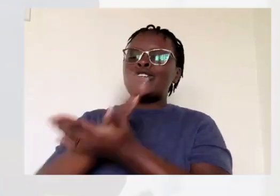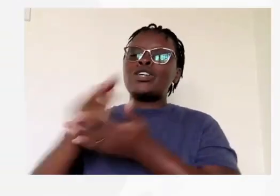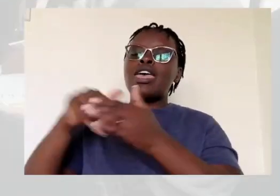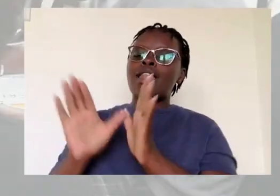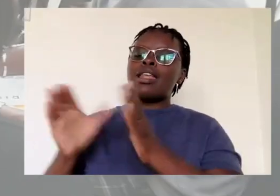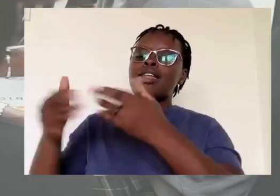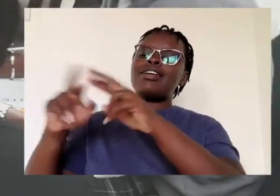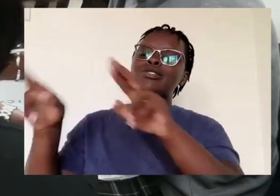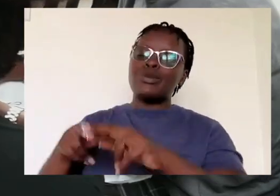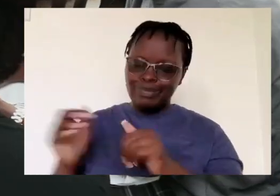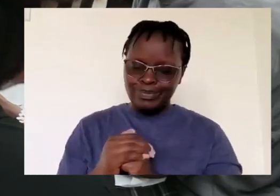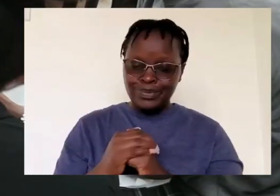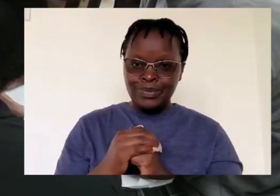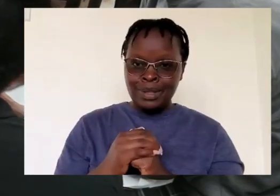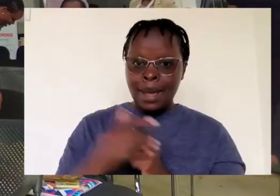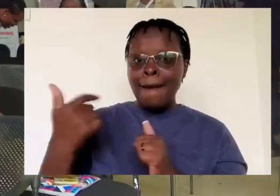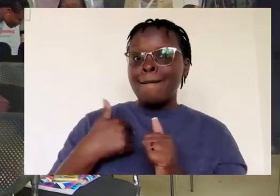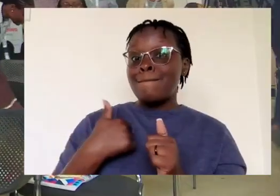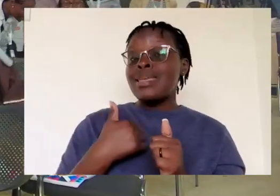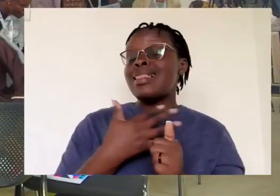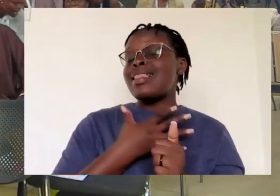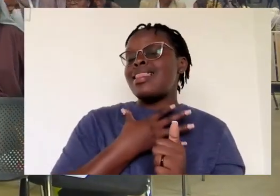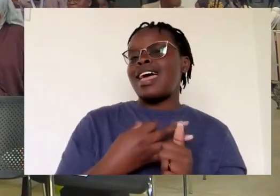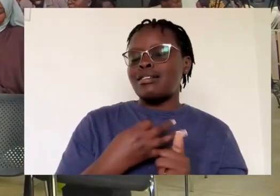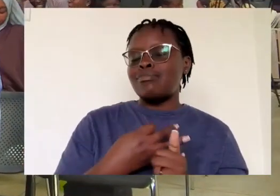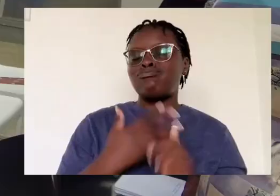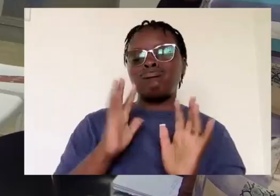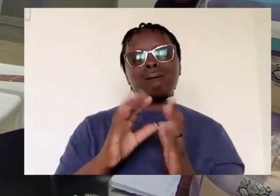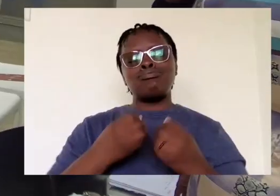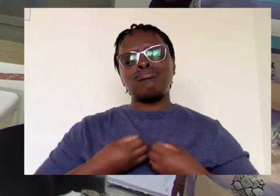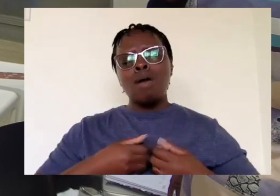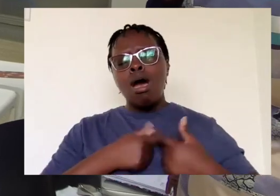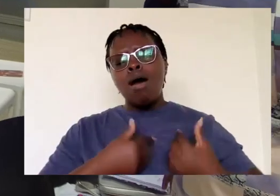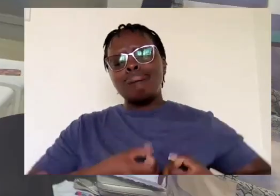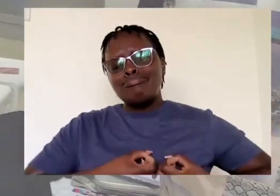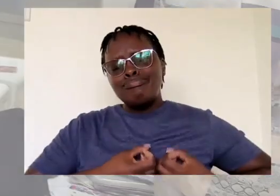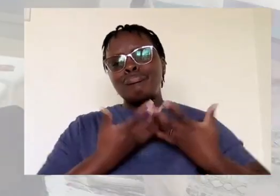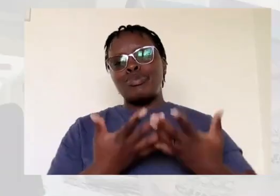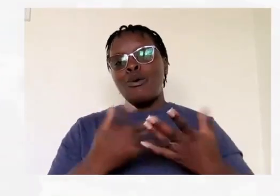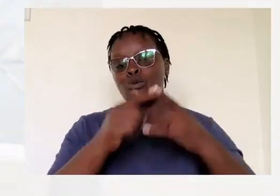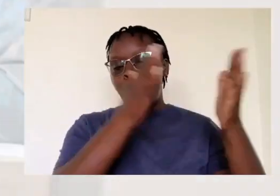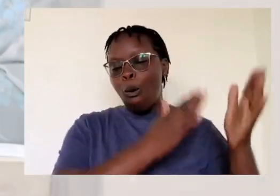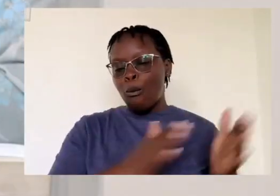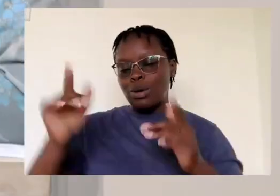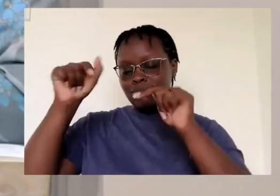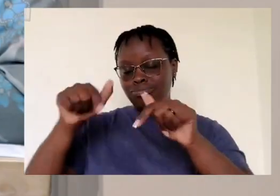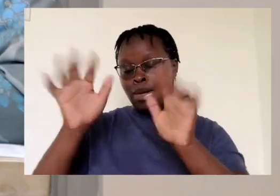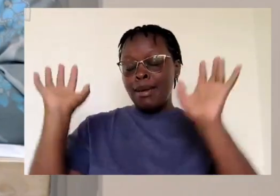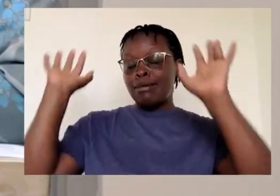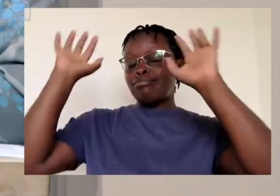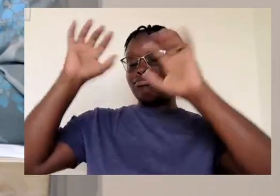that to the classroom. I would like to express my heartfelt appreciation from the